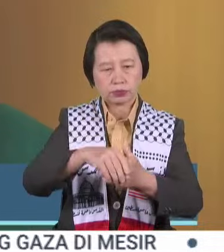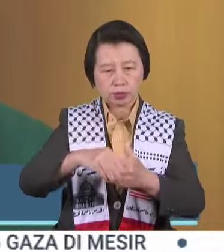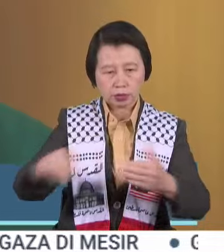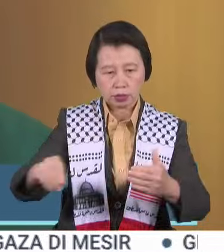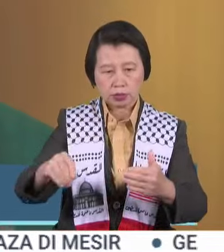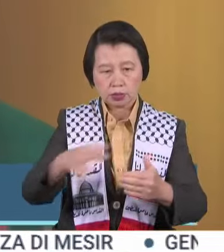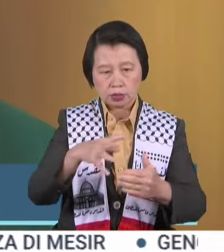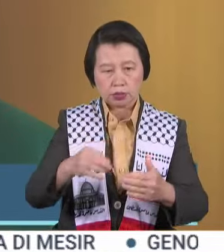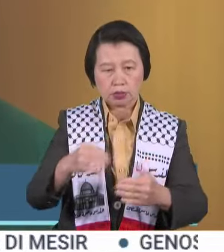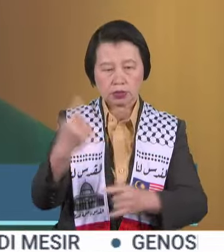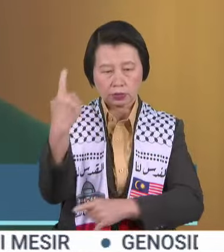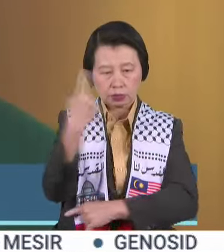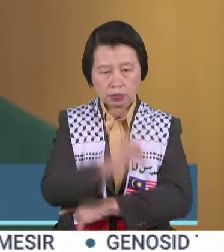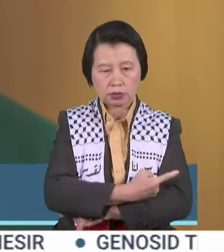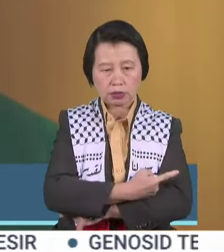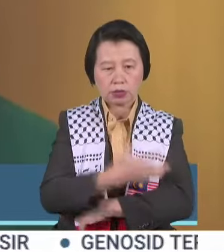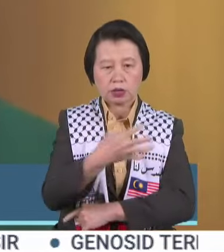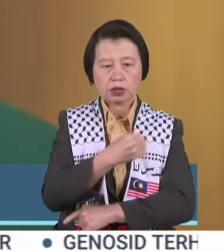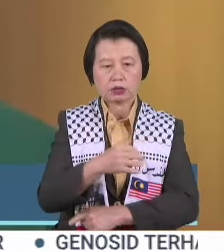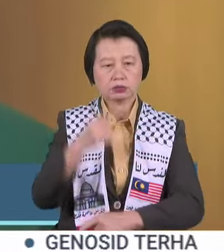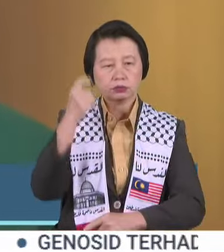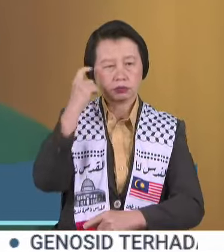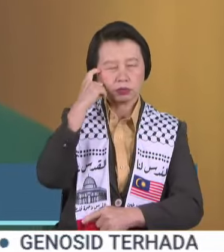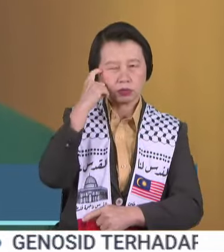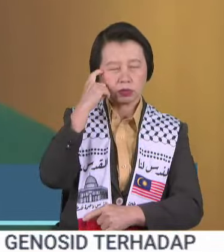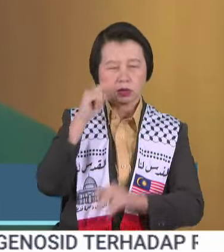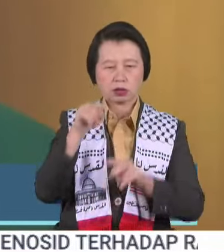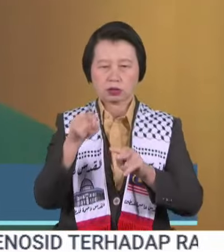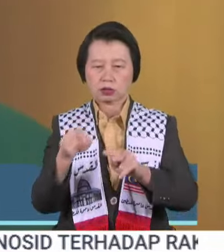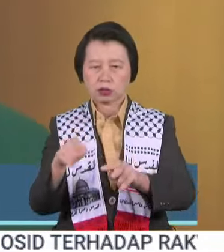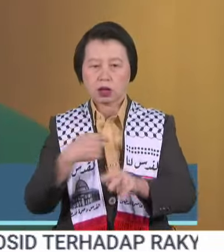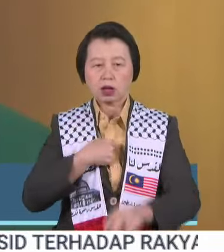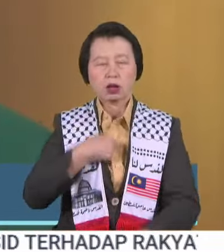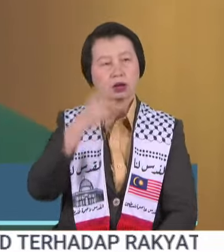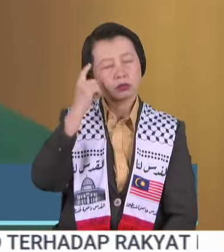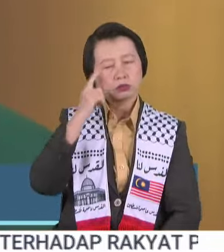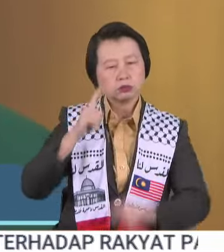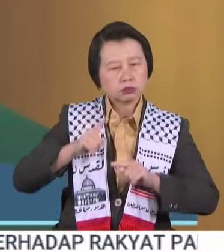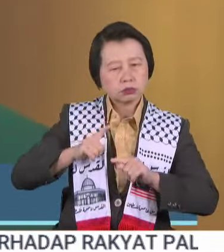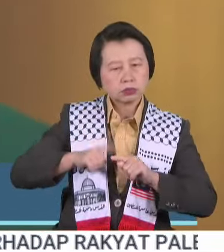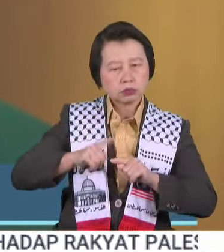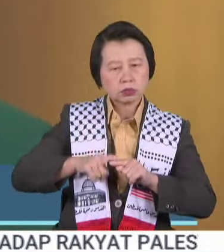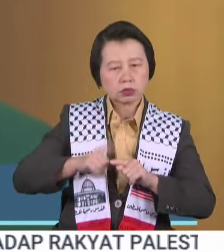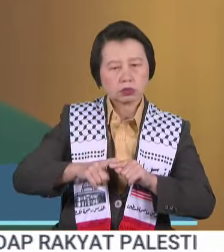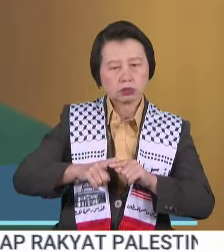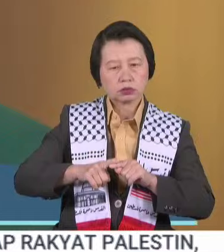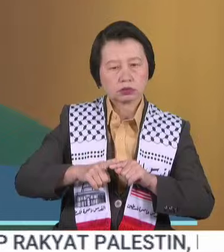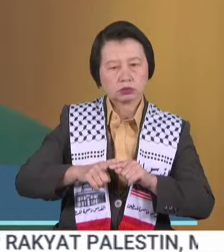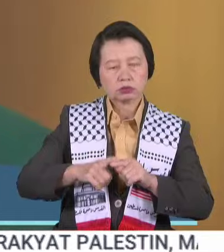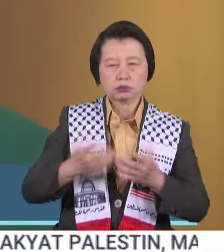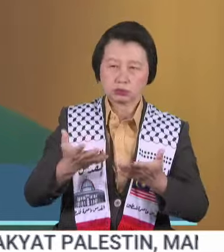But there is that perception to try to overcome. And I think that